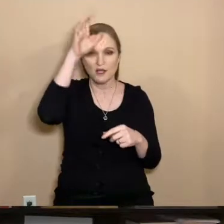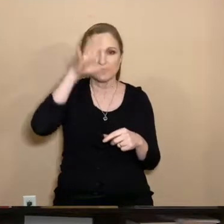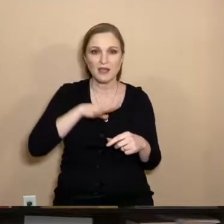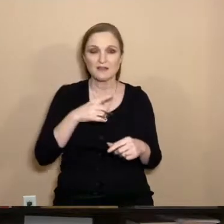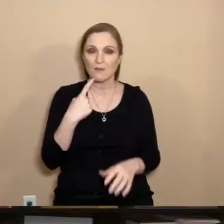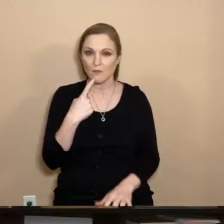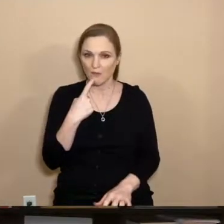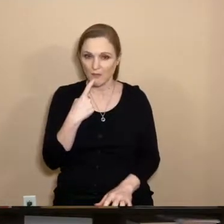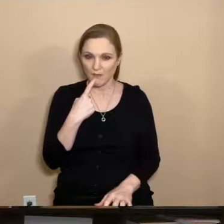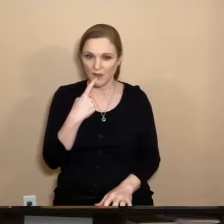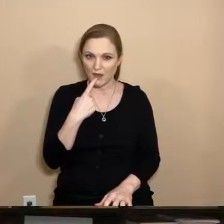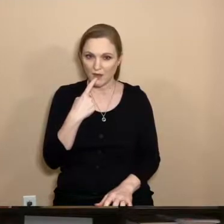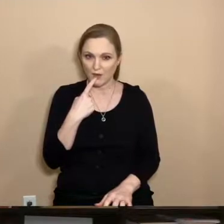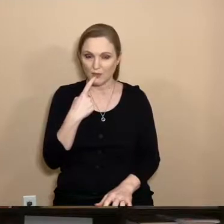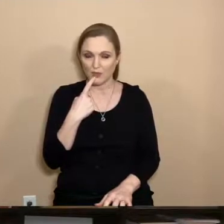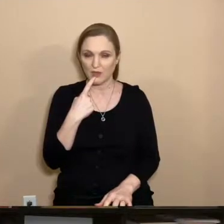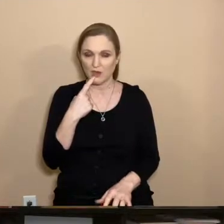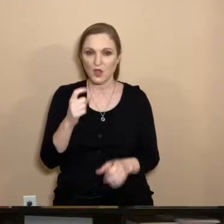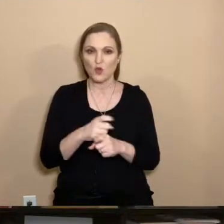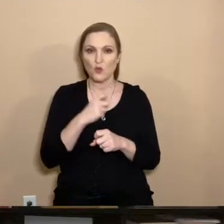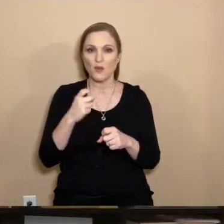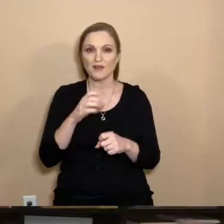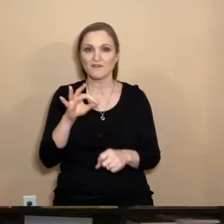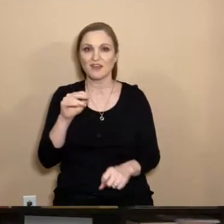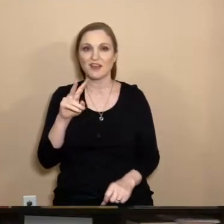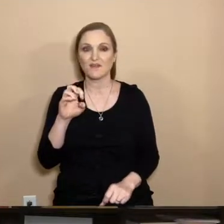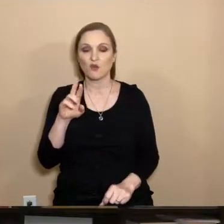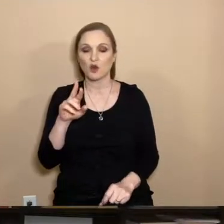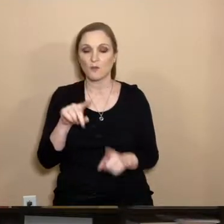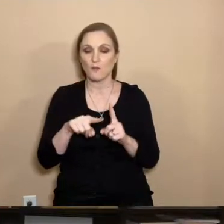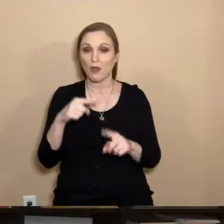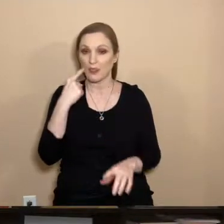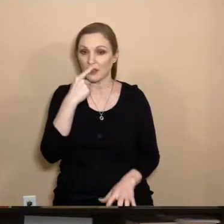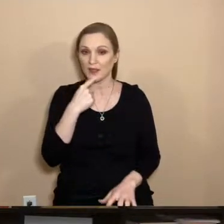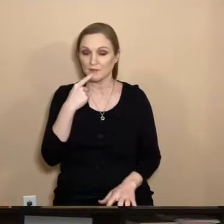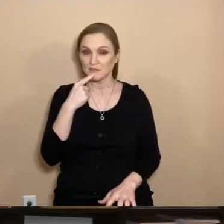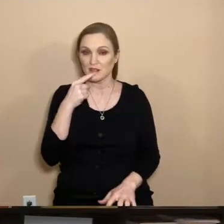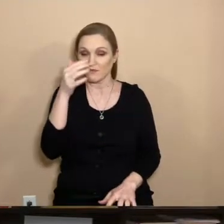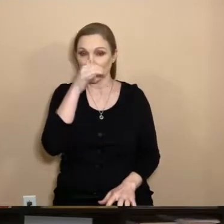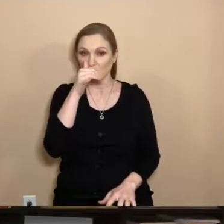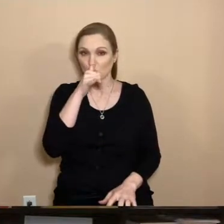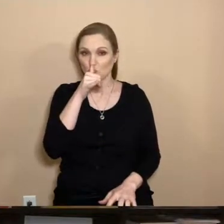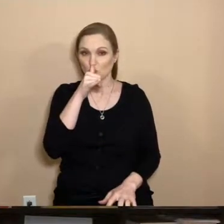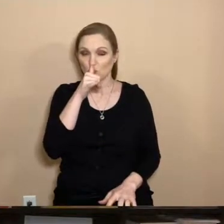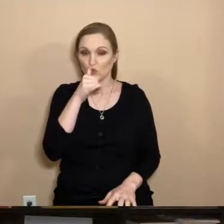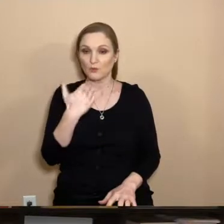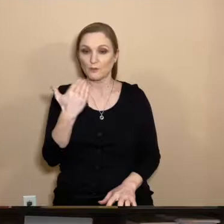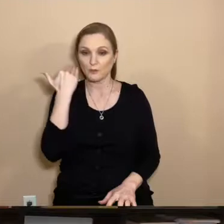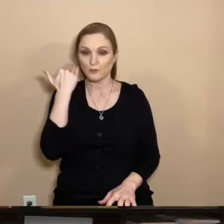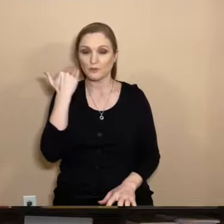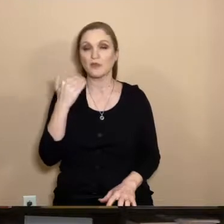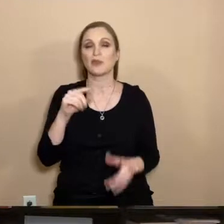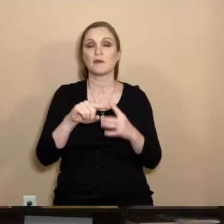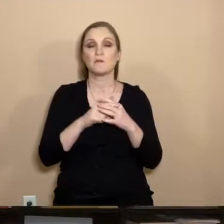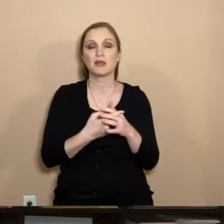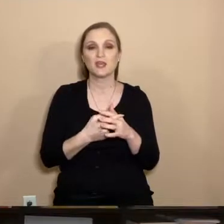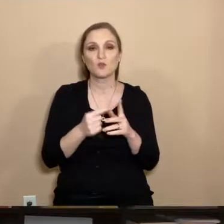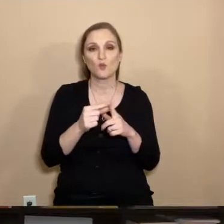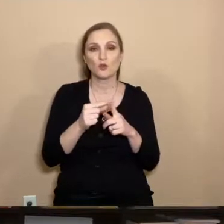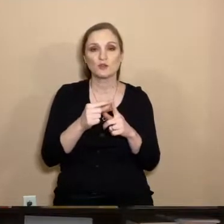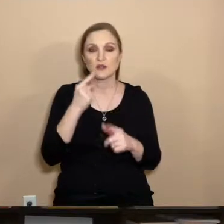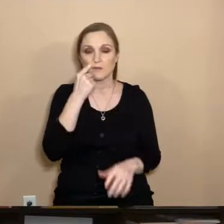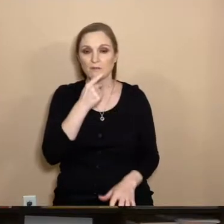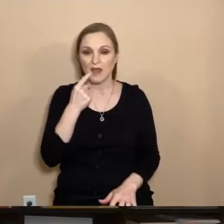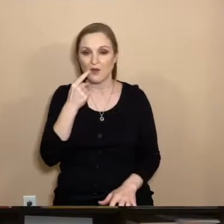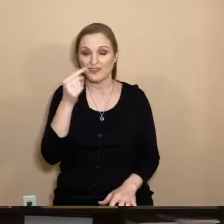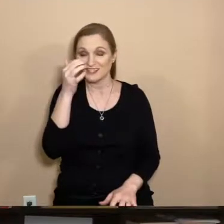mouth win him favor, but the lips of a fool consume him. The beginning of the words of his mouth